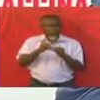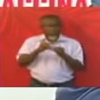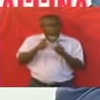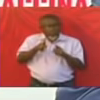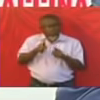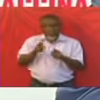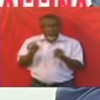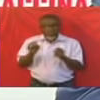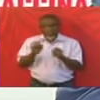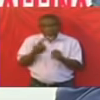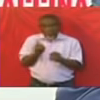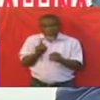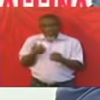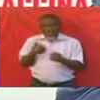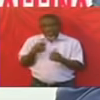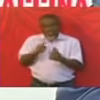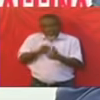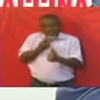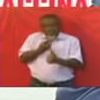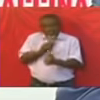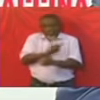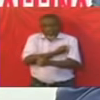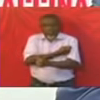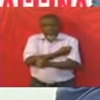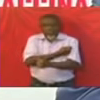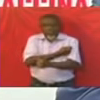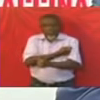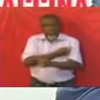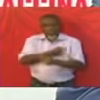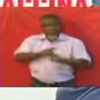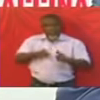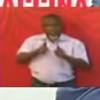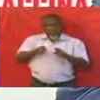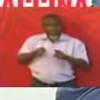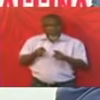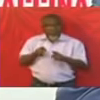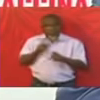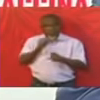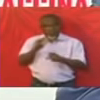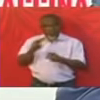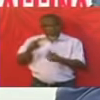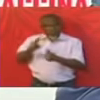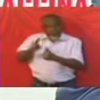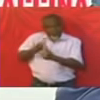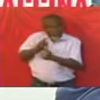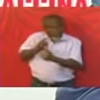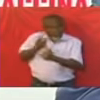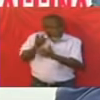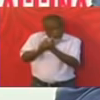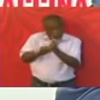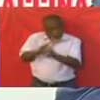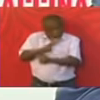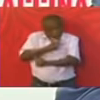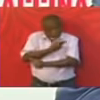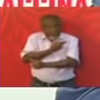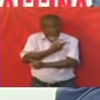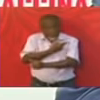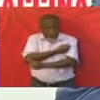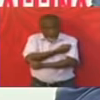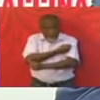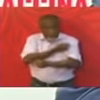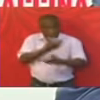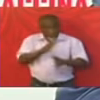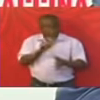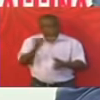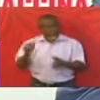showing that the fully vaccinated individuals aren't showing up in the hospitalized and seriously ill cases, and so